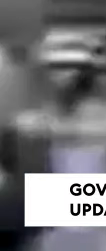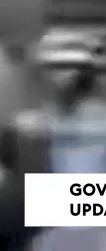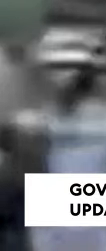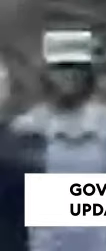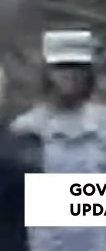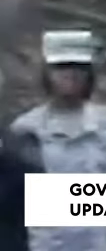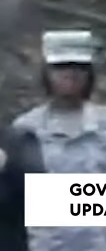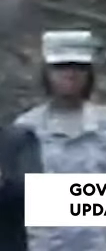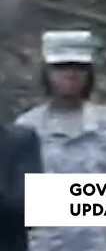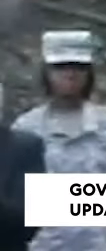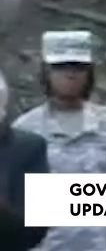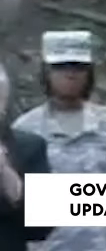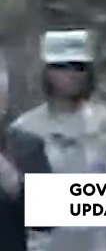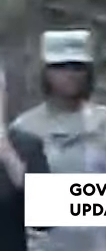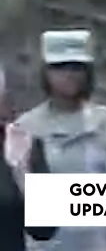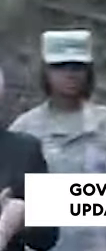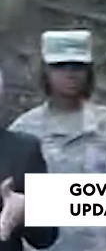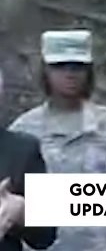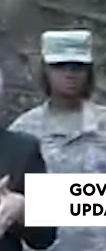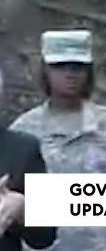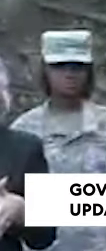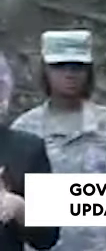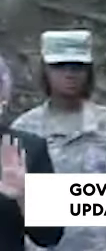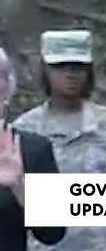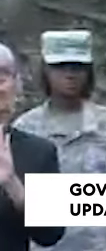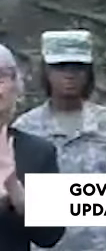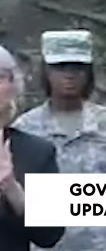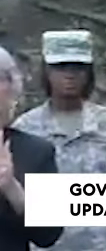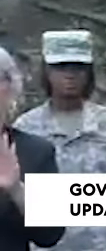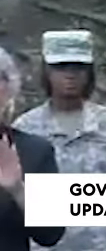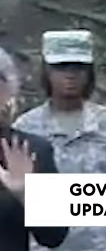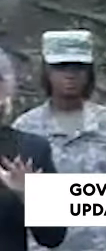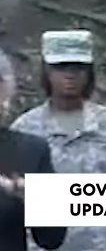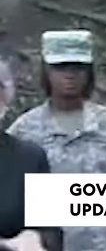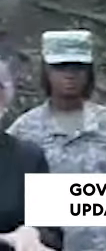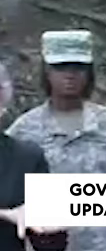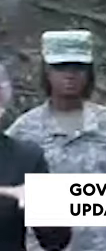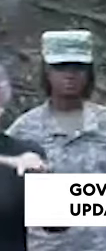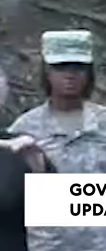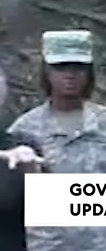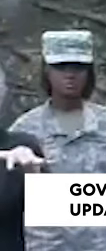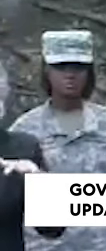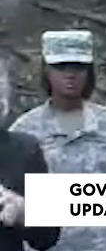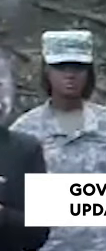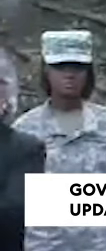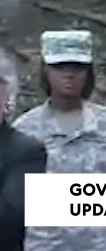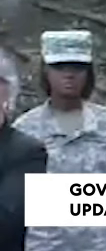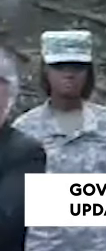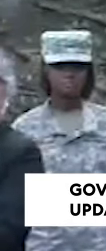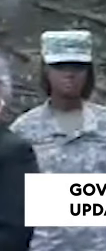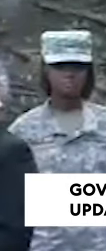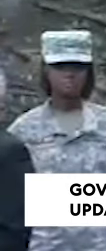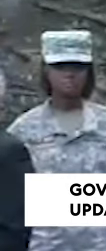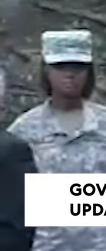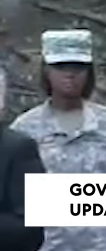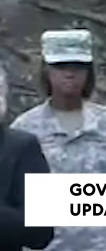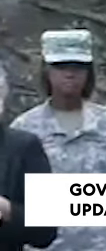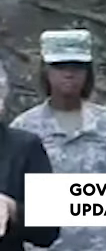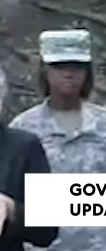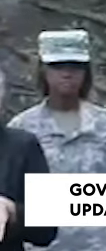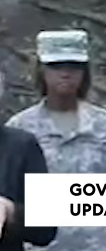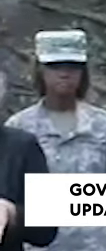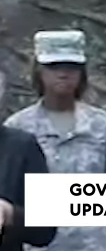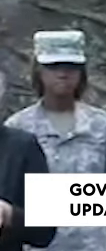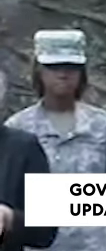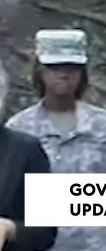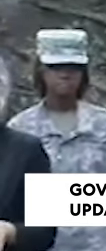was something that you just... And when I was talking to the sheriff, I remember talking to the sheriff down in Lee County on the phone, just the